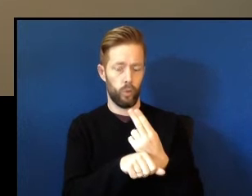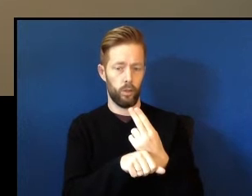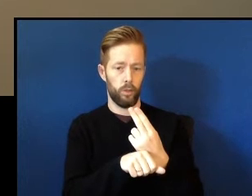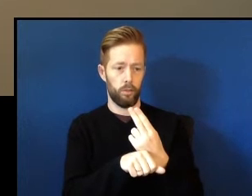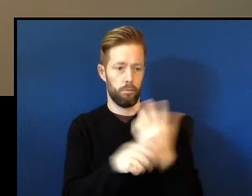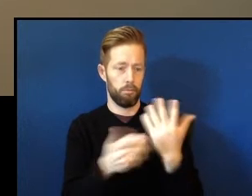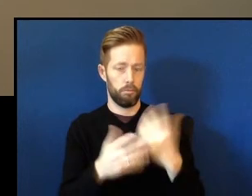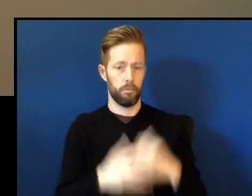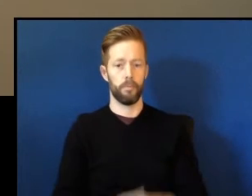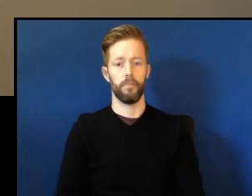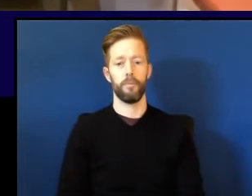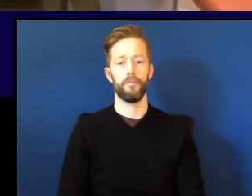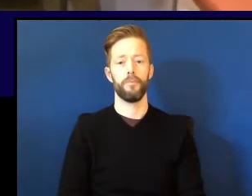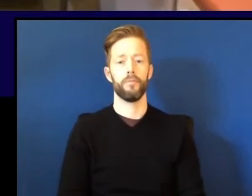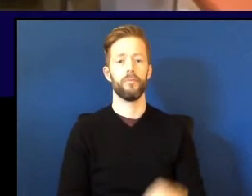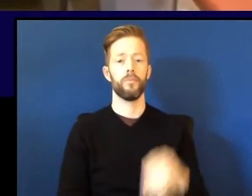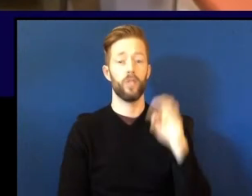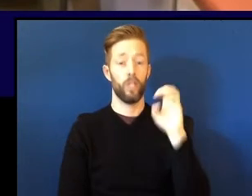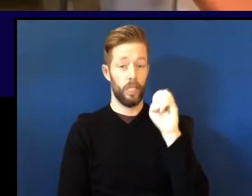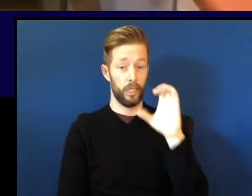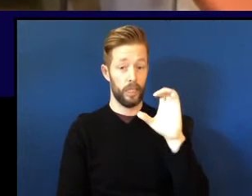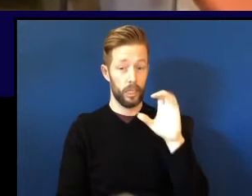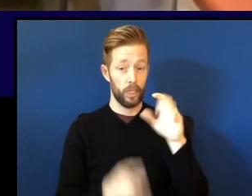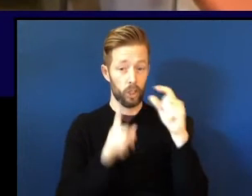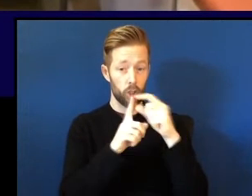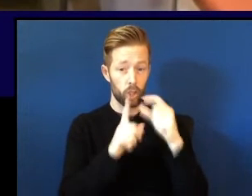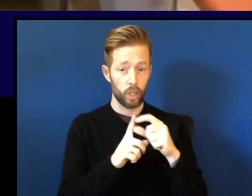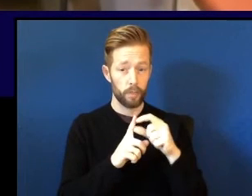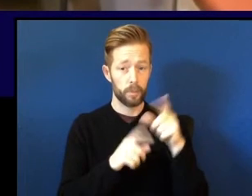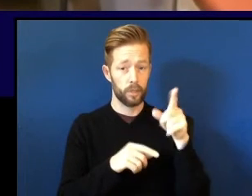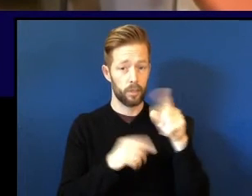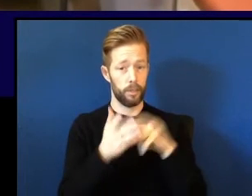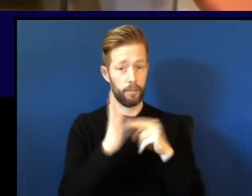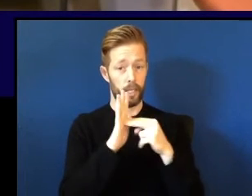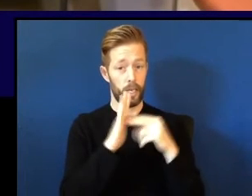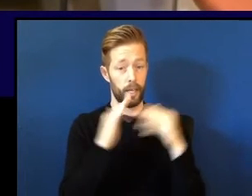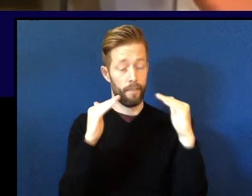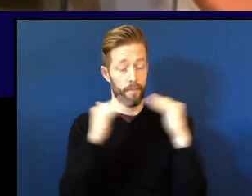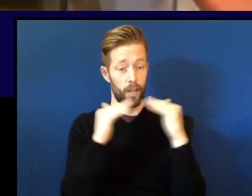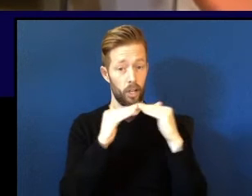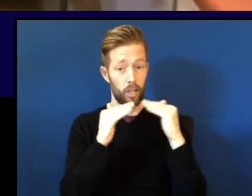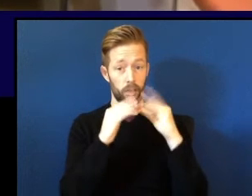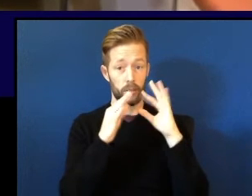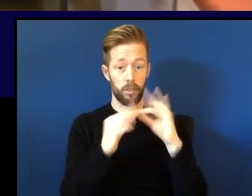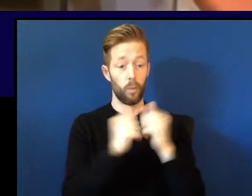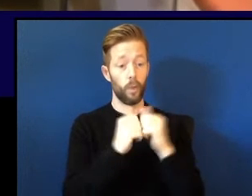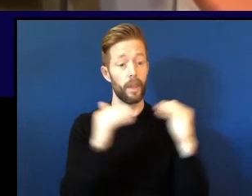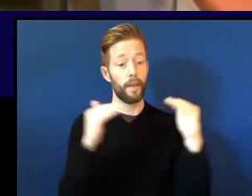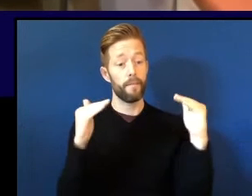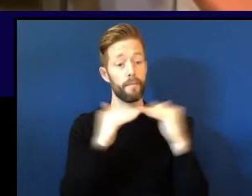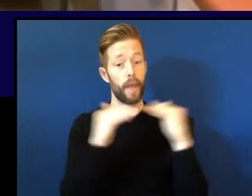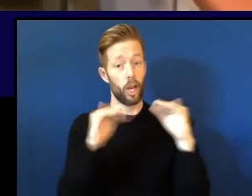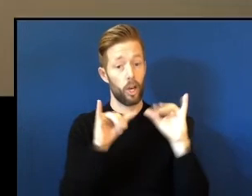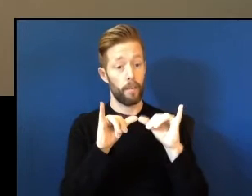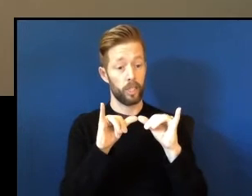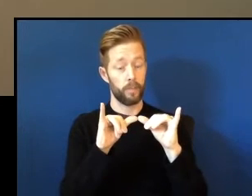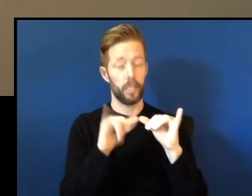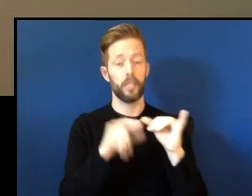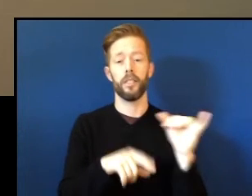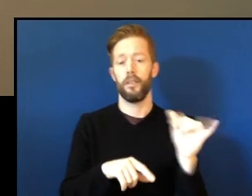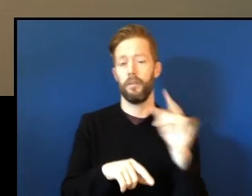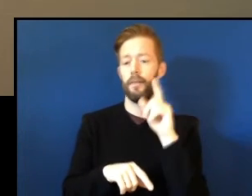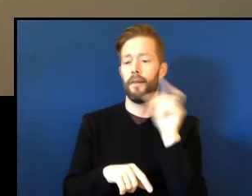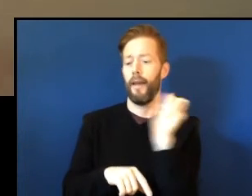situations? Early childhood terms, are you talking about the fairness in terms of fair measurement? Yes, I